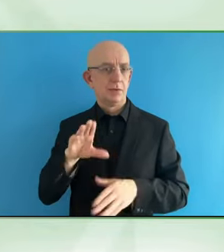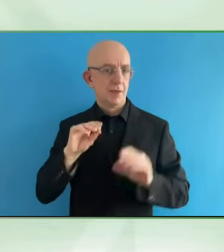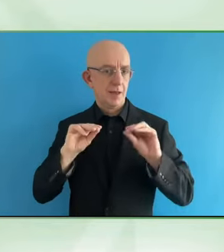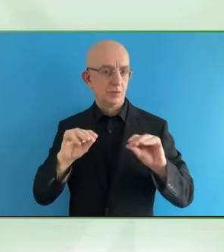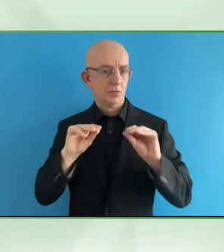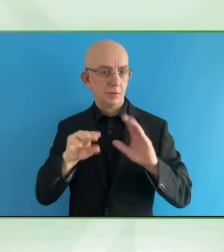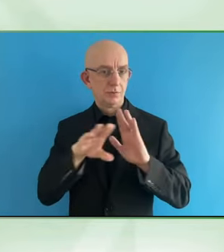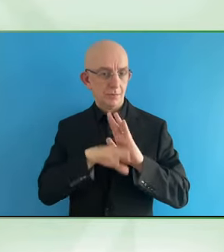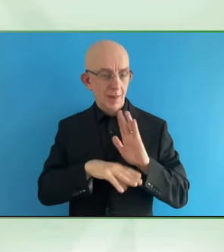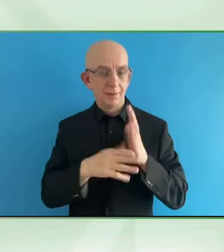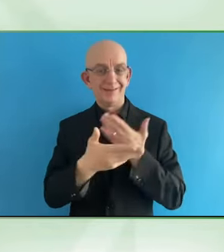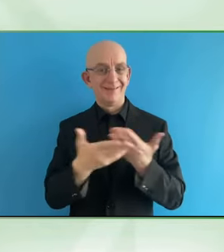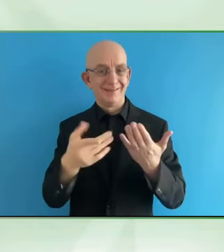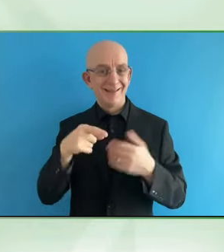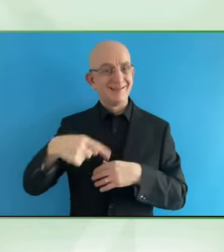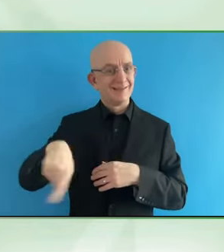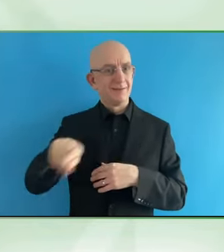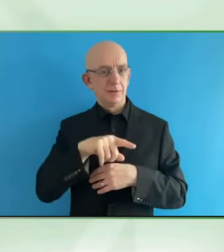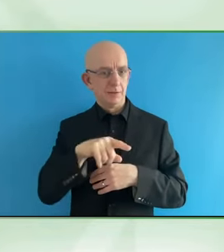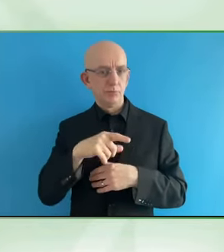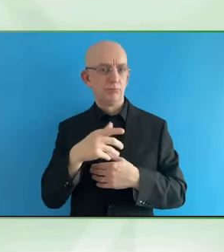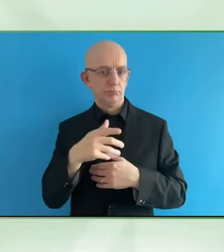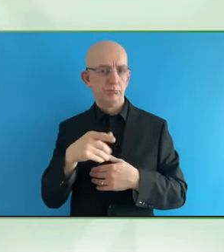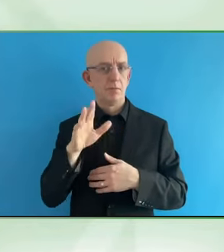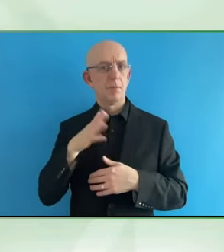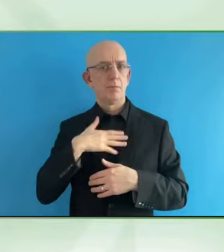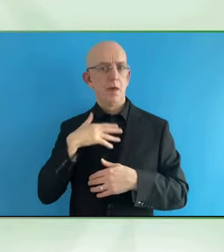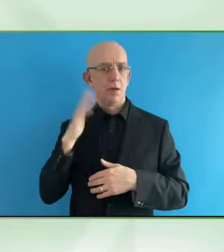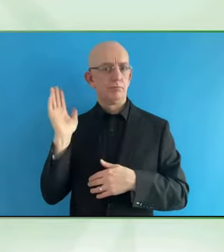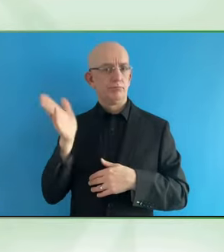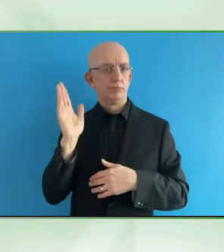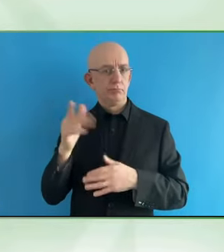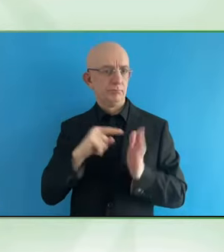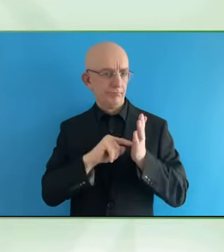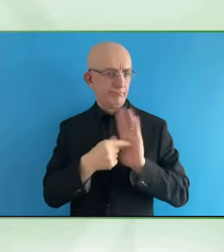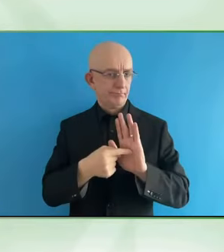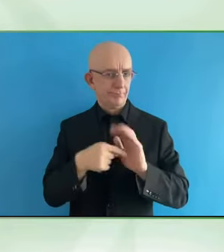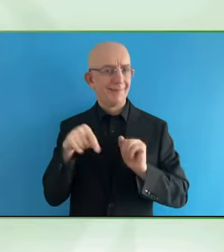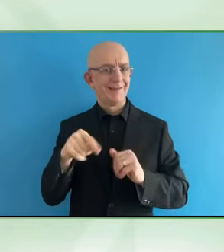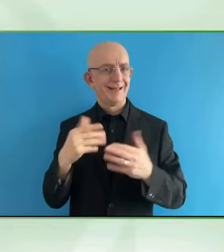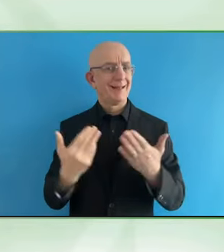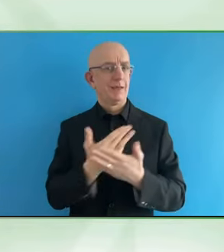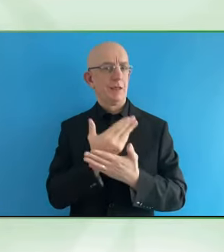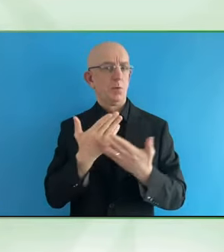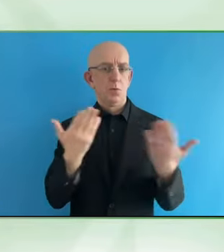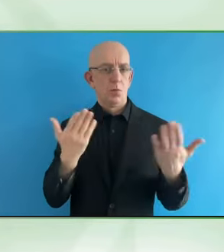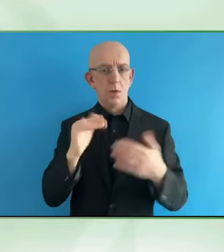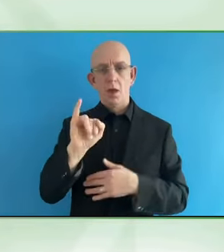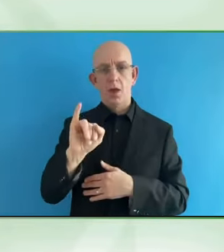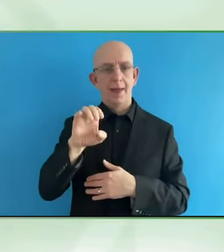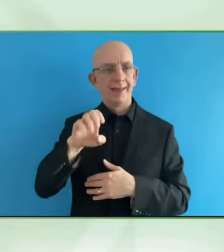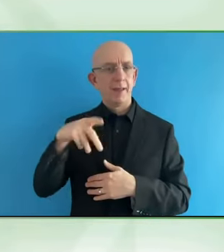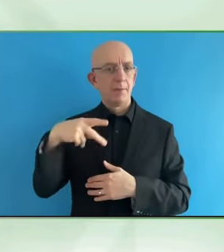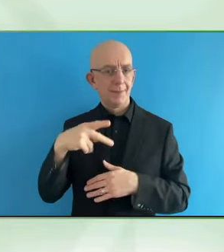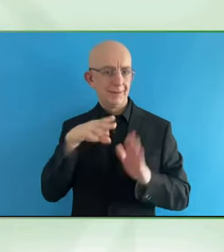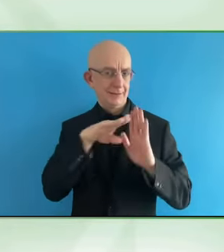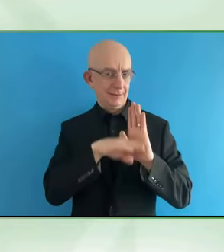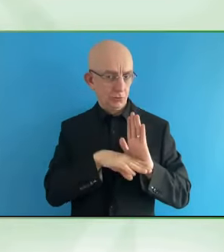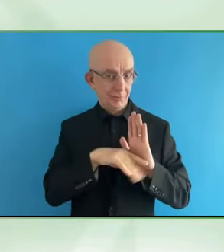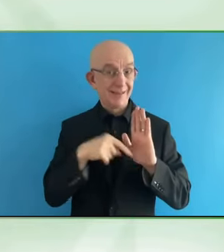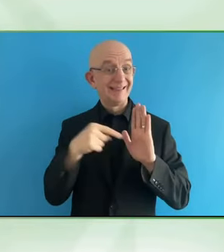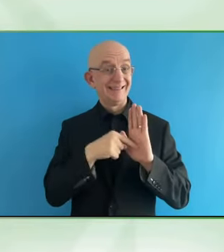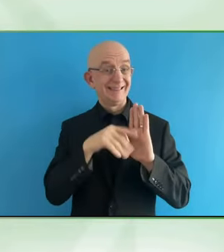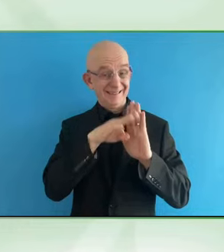Decree number 182 of 2020 defined the idea